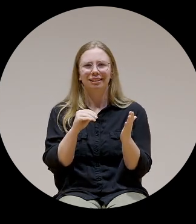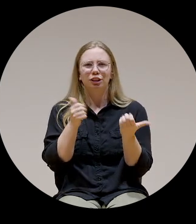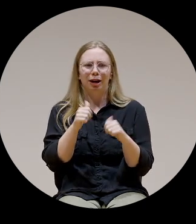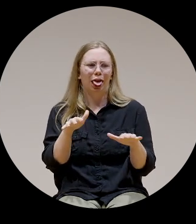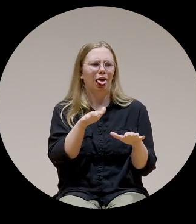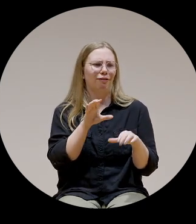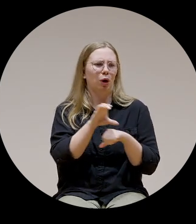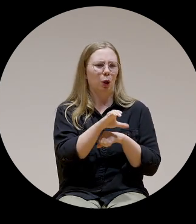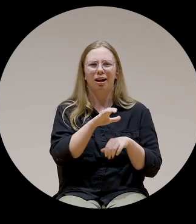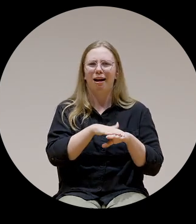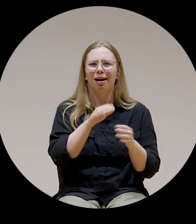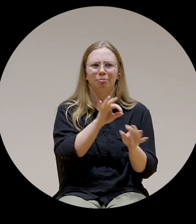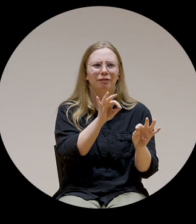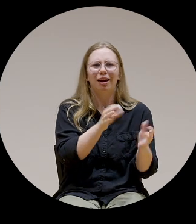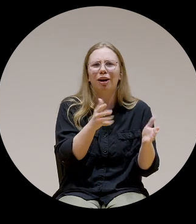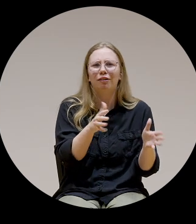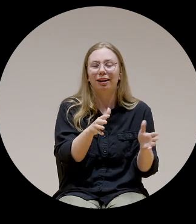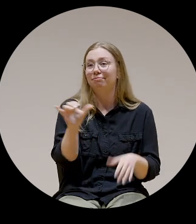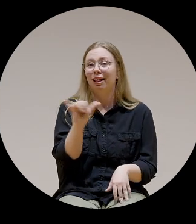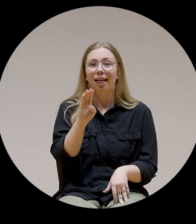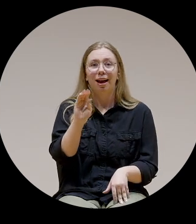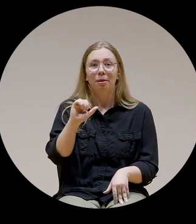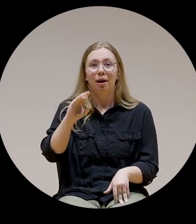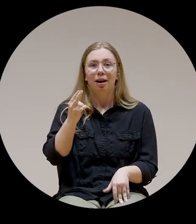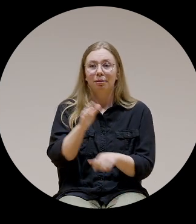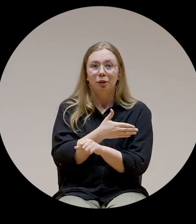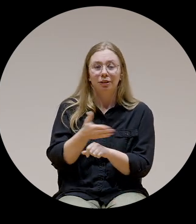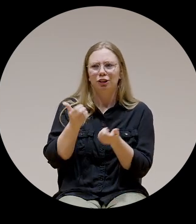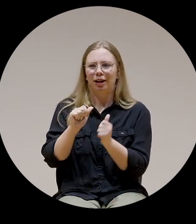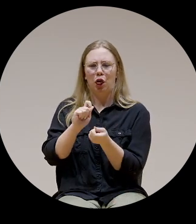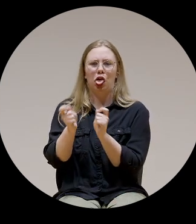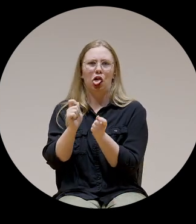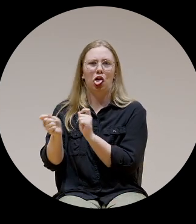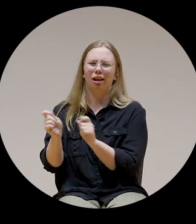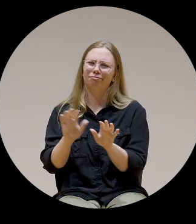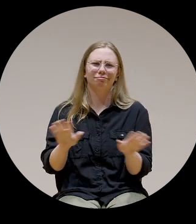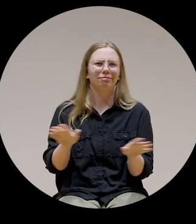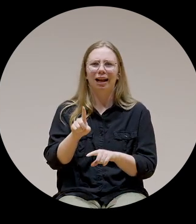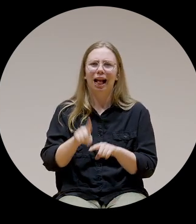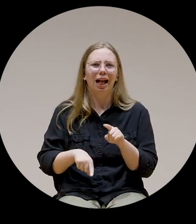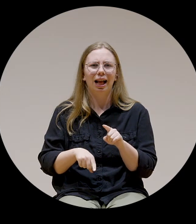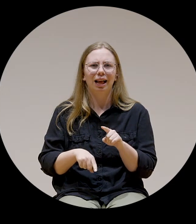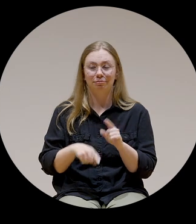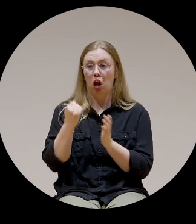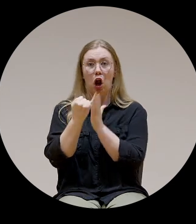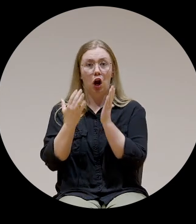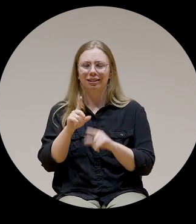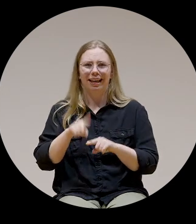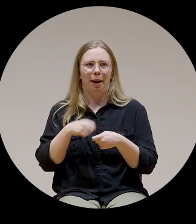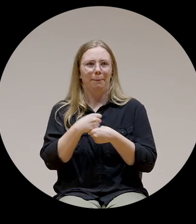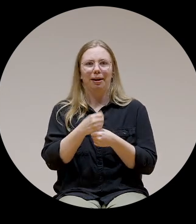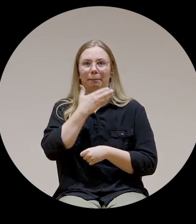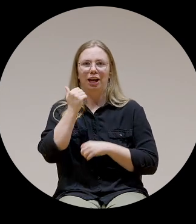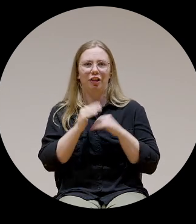thought that was such an amazing insight of his. You know, artists can't necessarily improve upon reality.